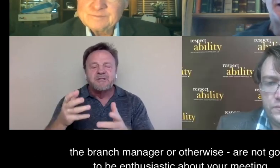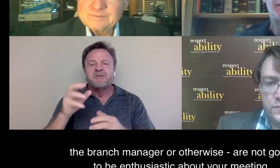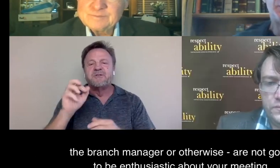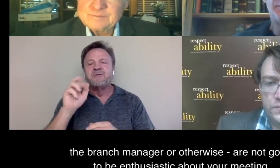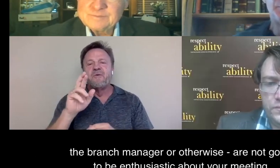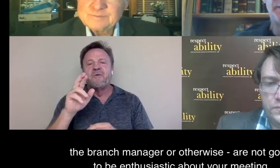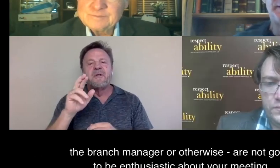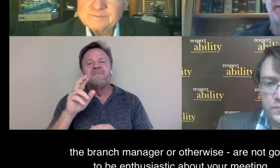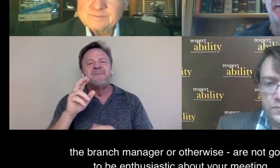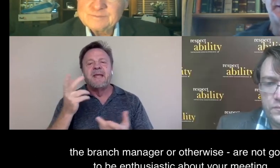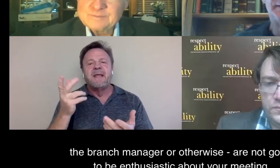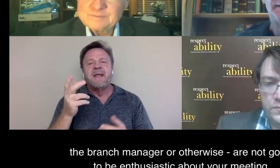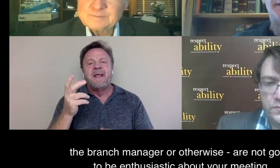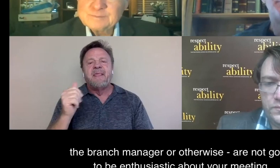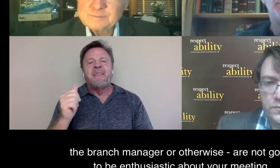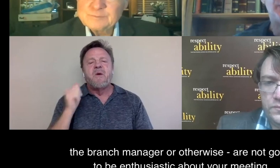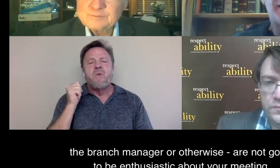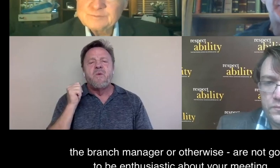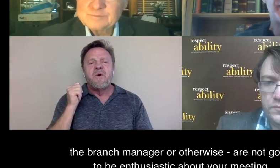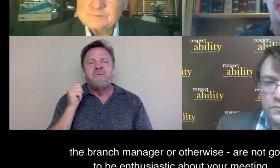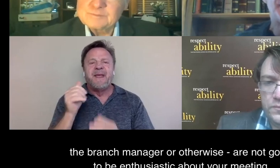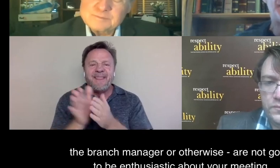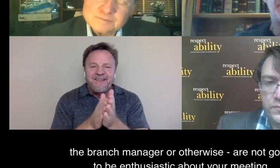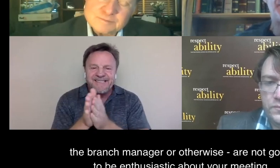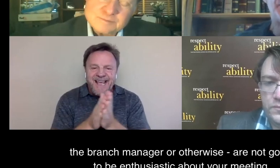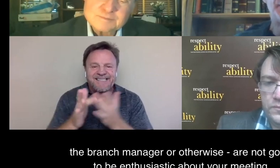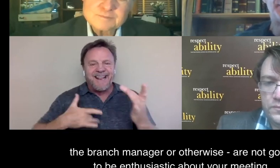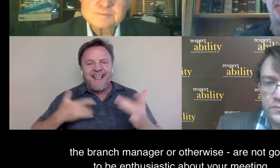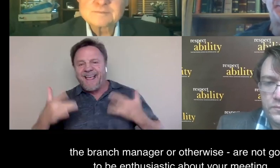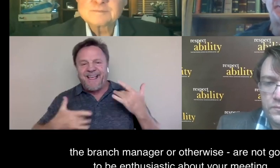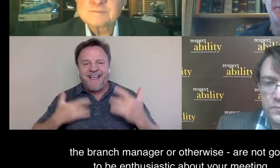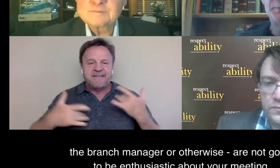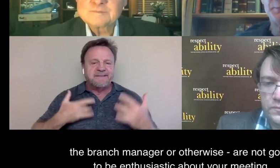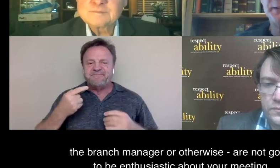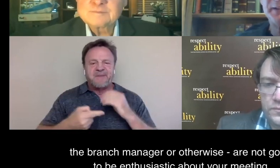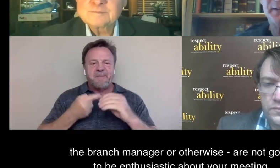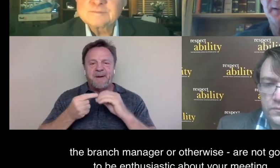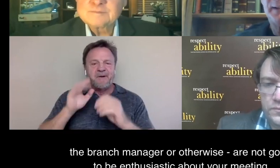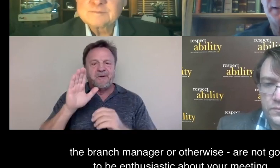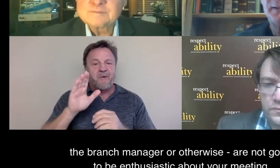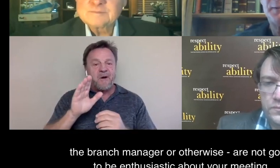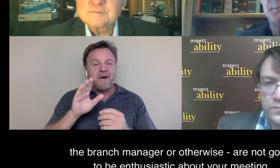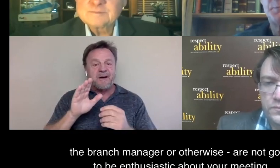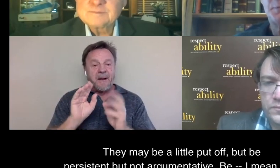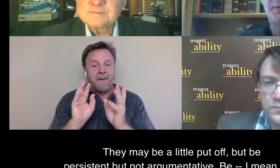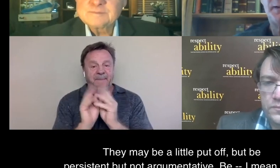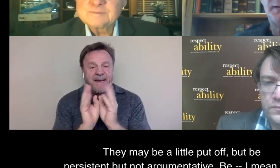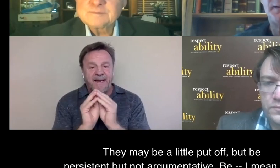are not going to be enthusiastic about your meeting.